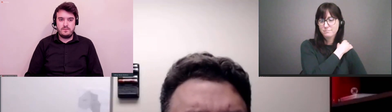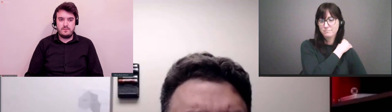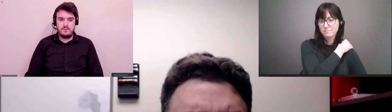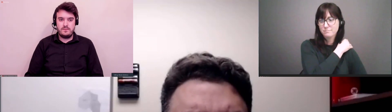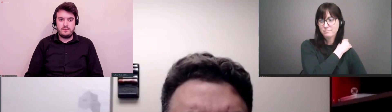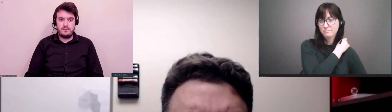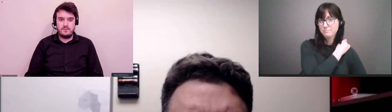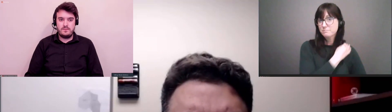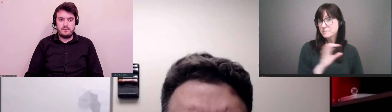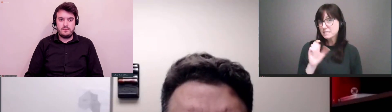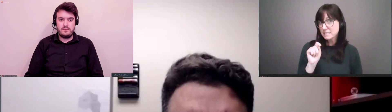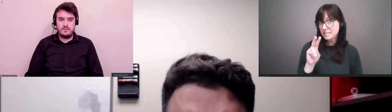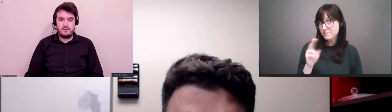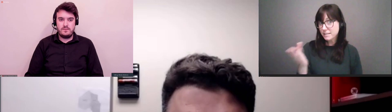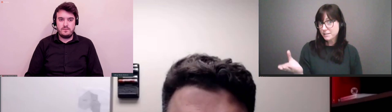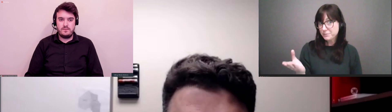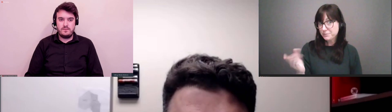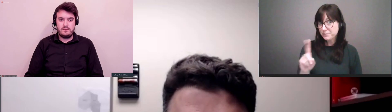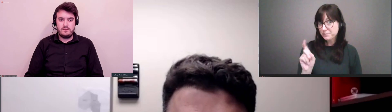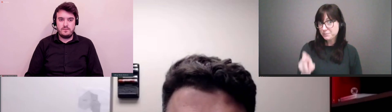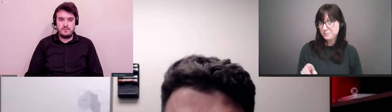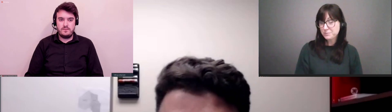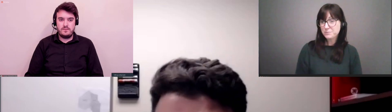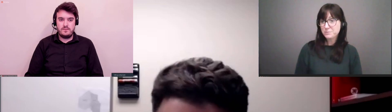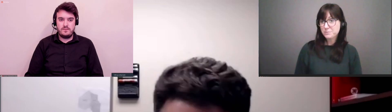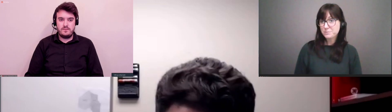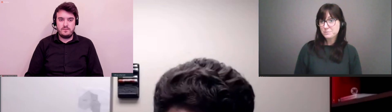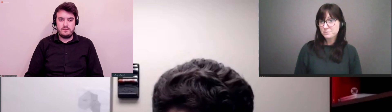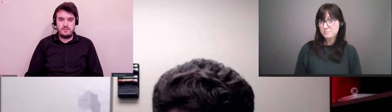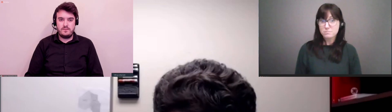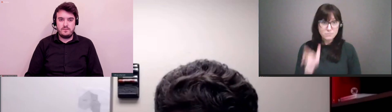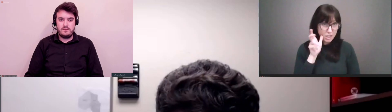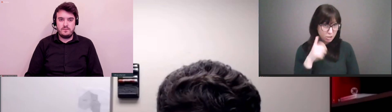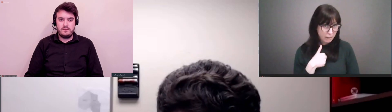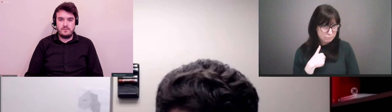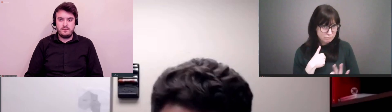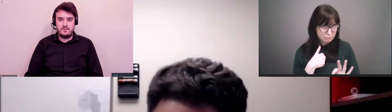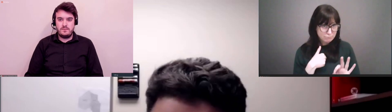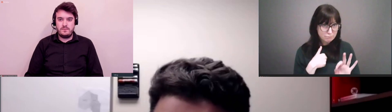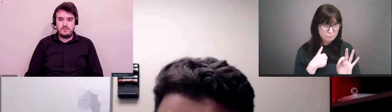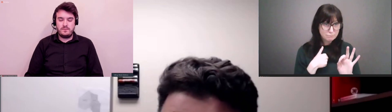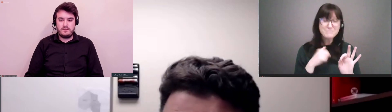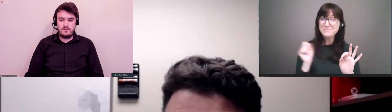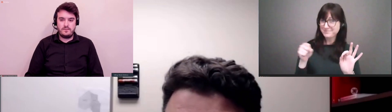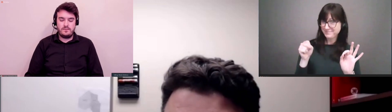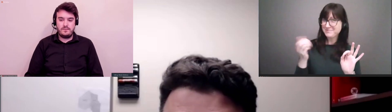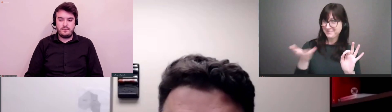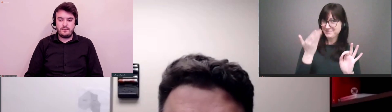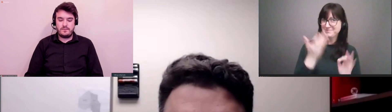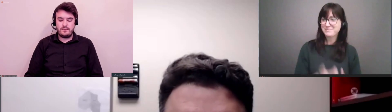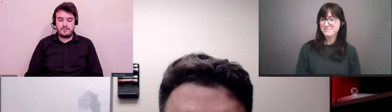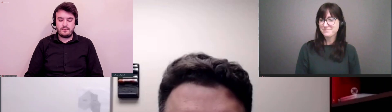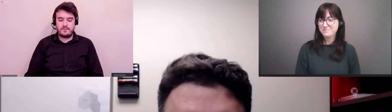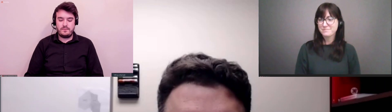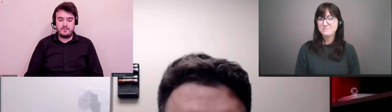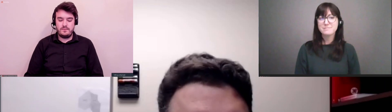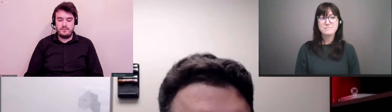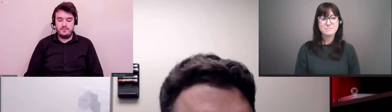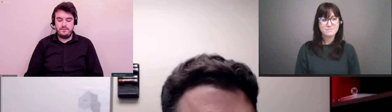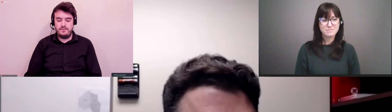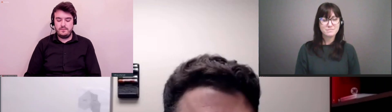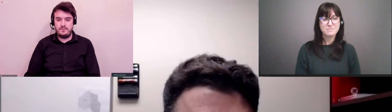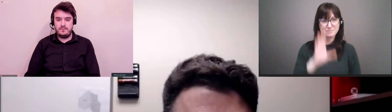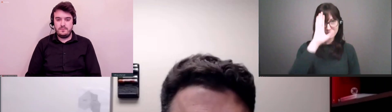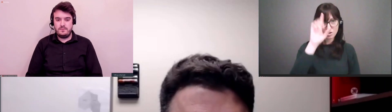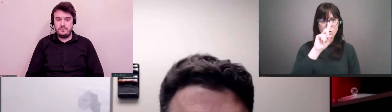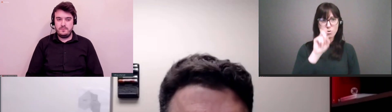So again, that was over to CTV. Oh, can you hear me? Yes, we can. Perfect, thank you. This is a question